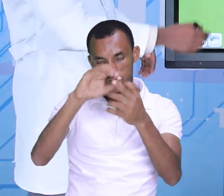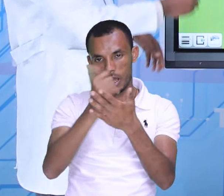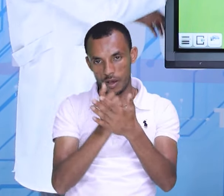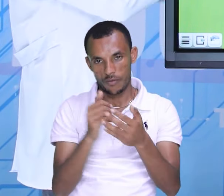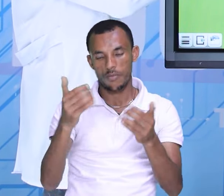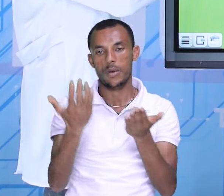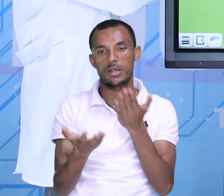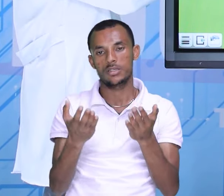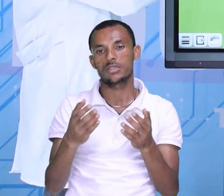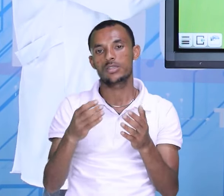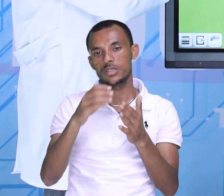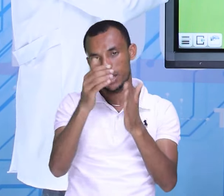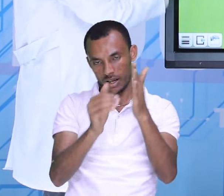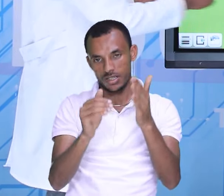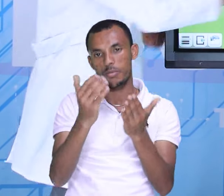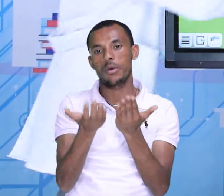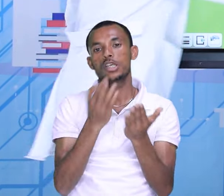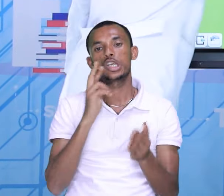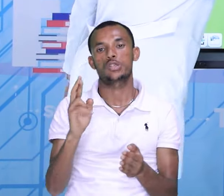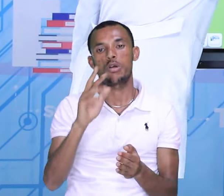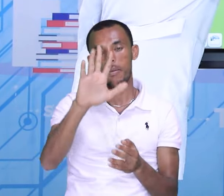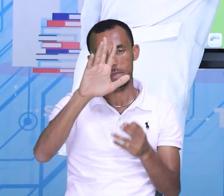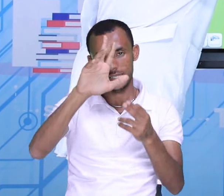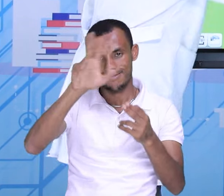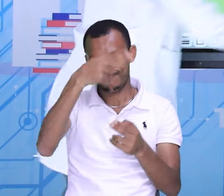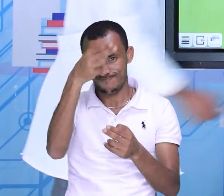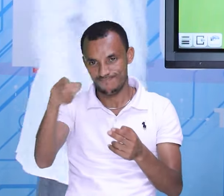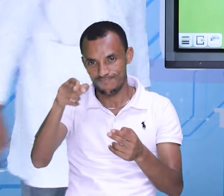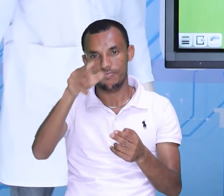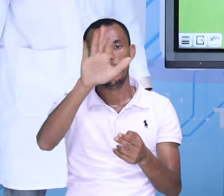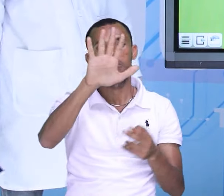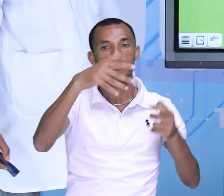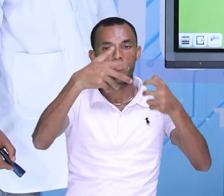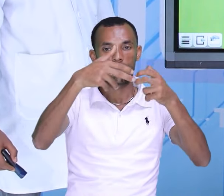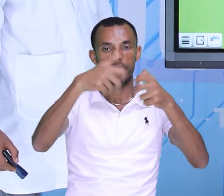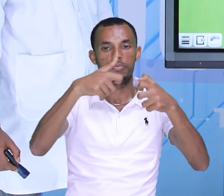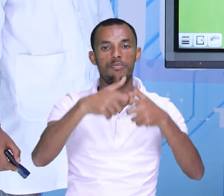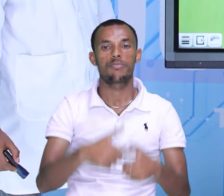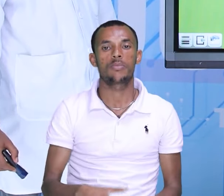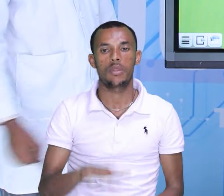is balanced. Therefore, look, 5 electron cancelled by 5 electron.